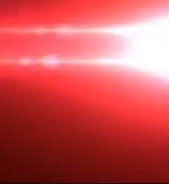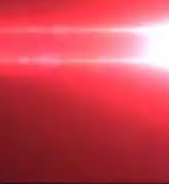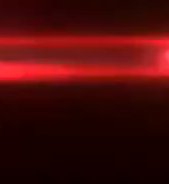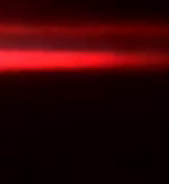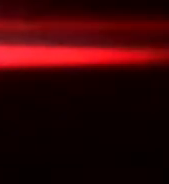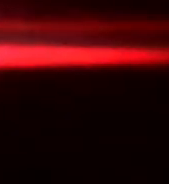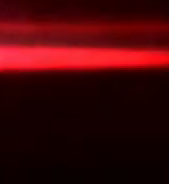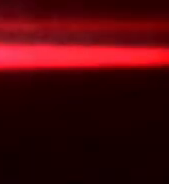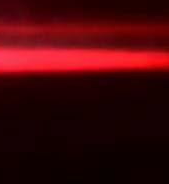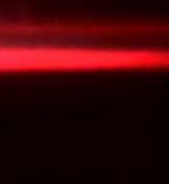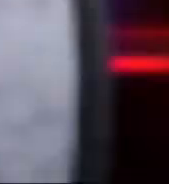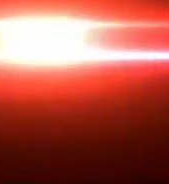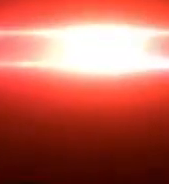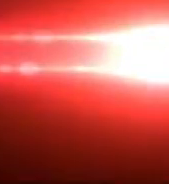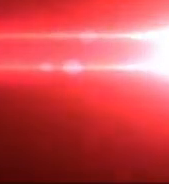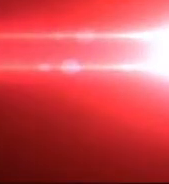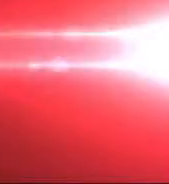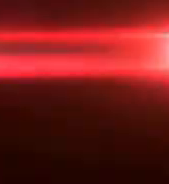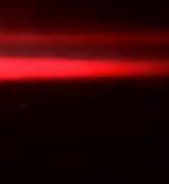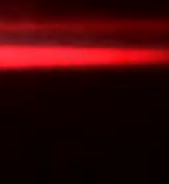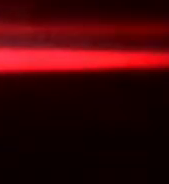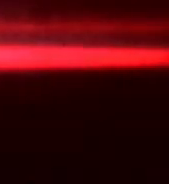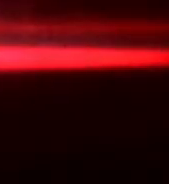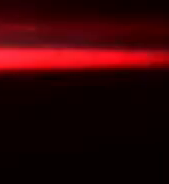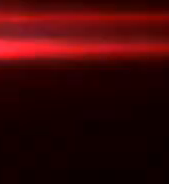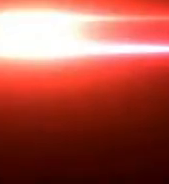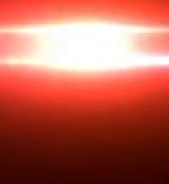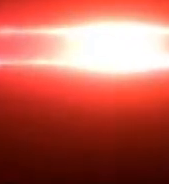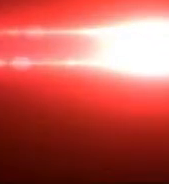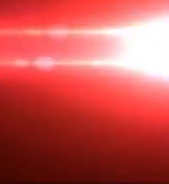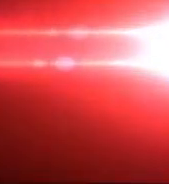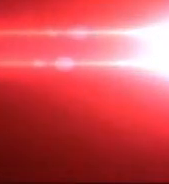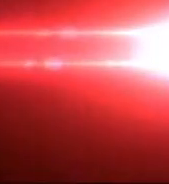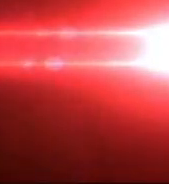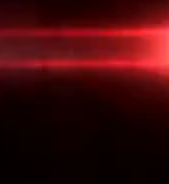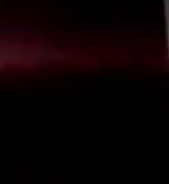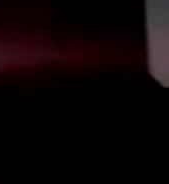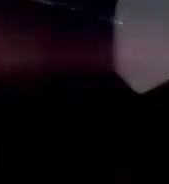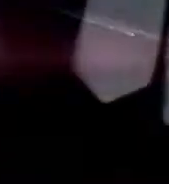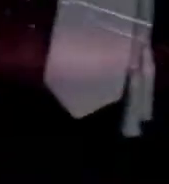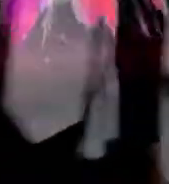5, 4, 3, 2, 1.